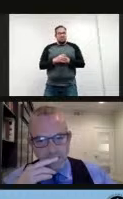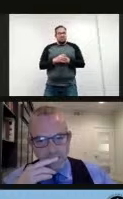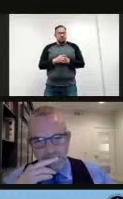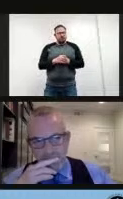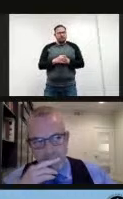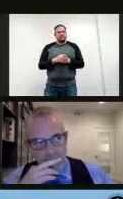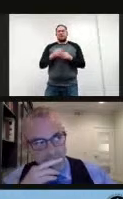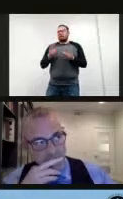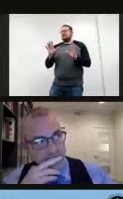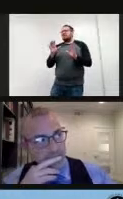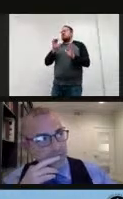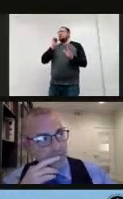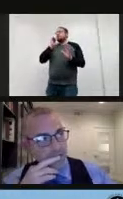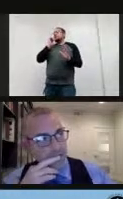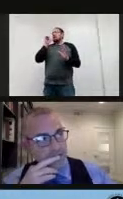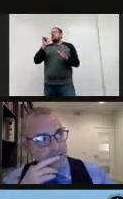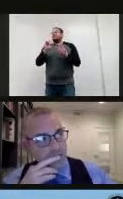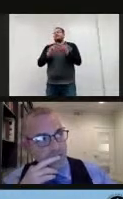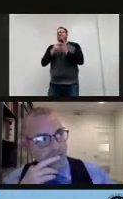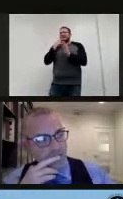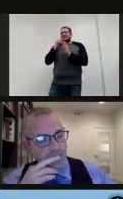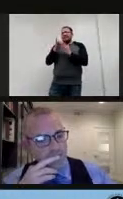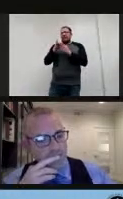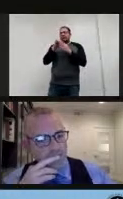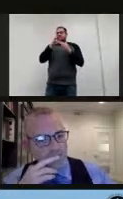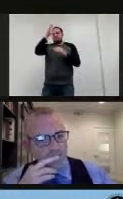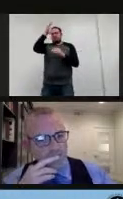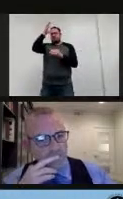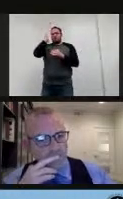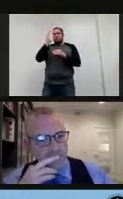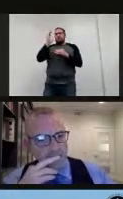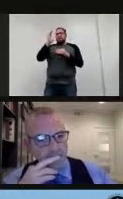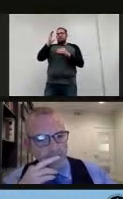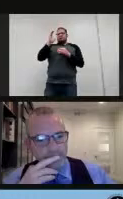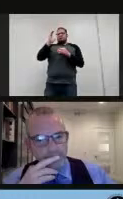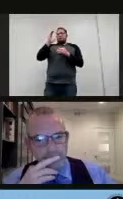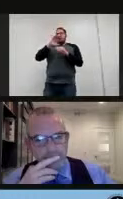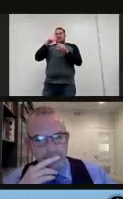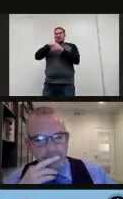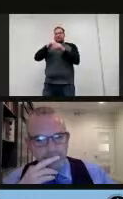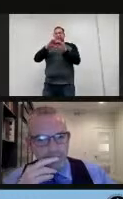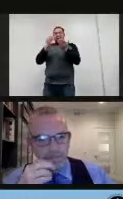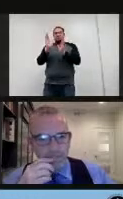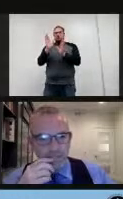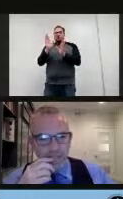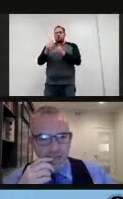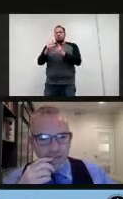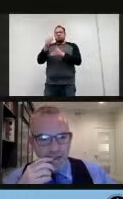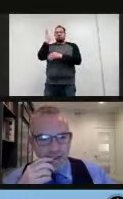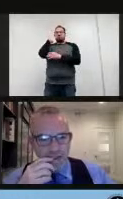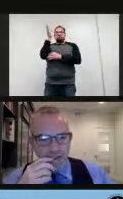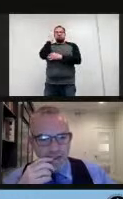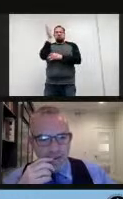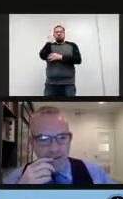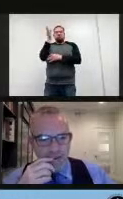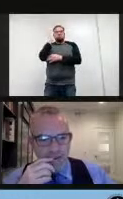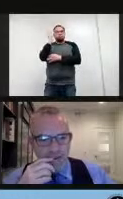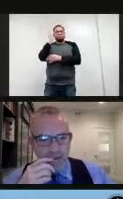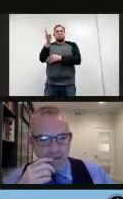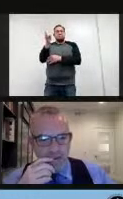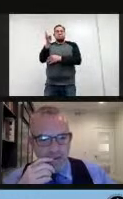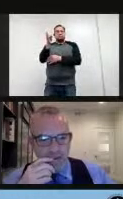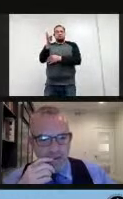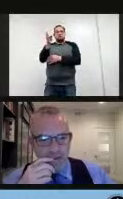It's not meant to say that parents are going to be in the classroom dictating everything that's going on. It is a